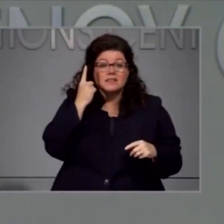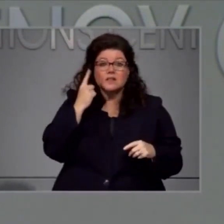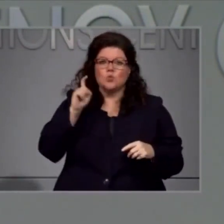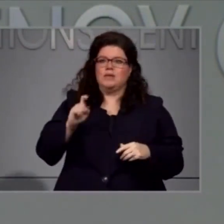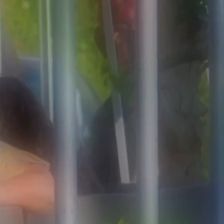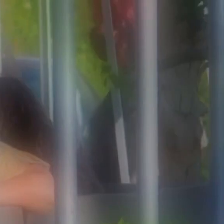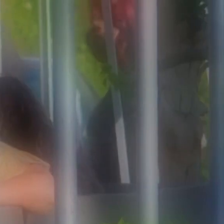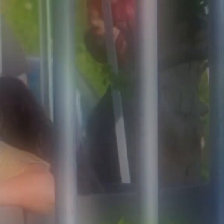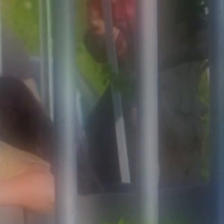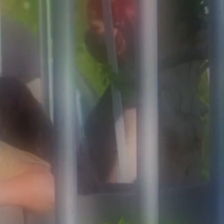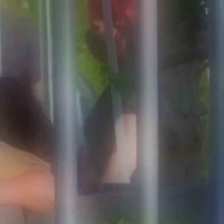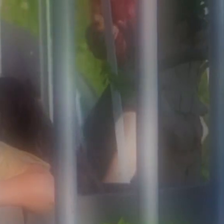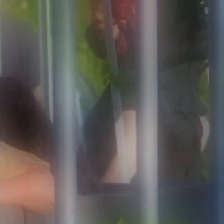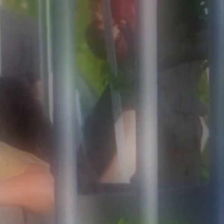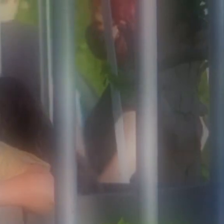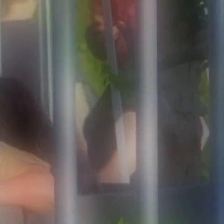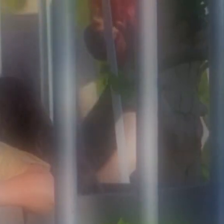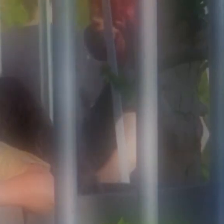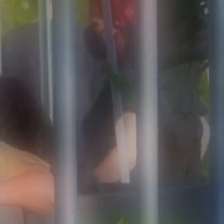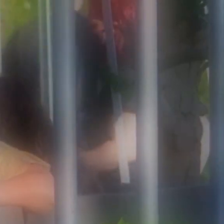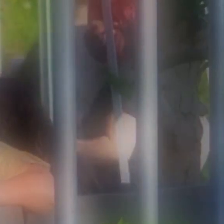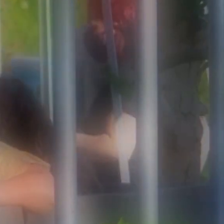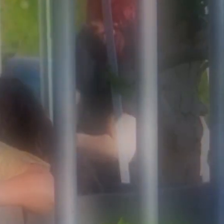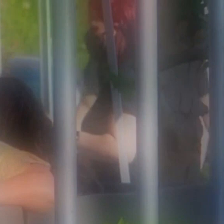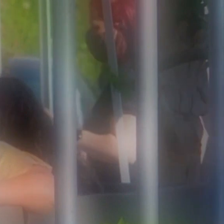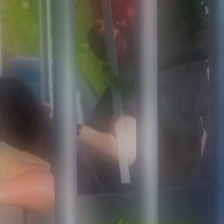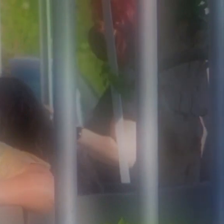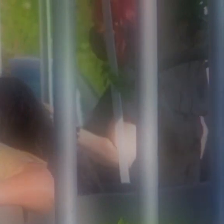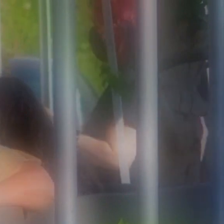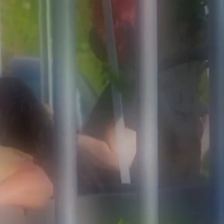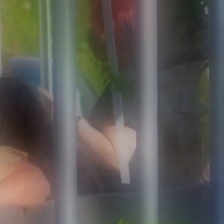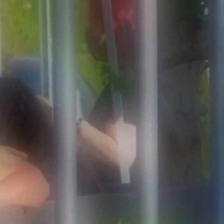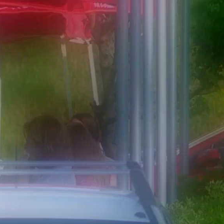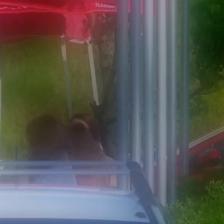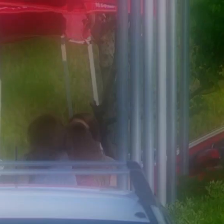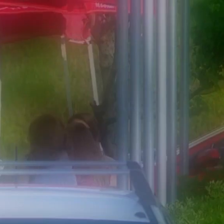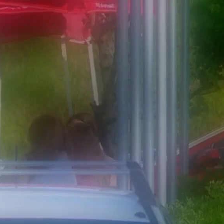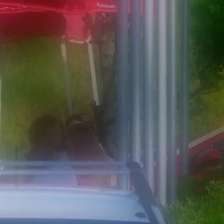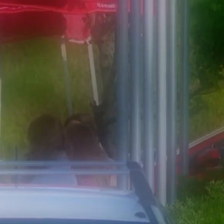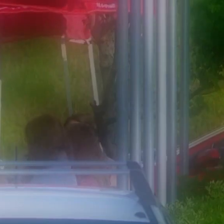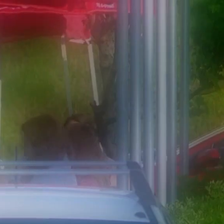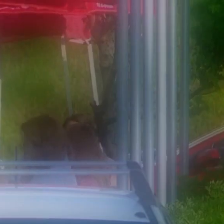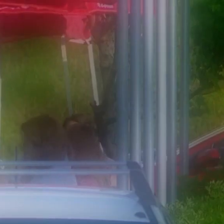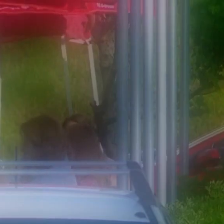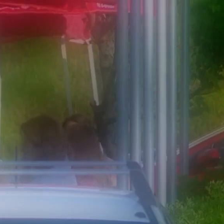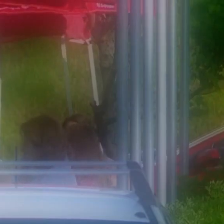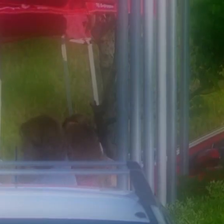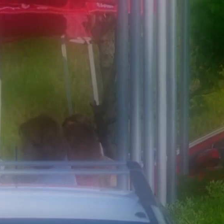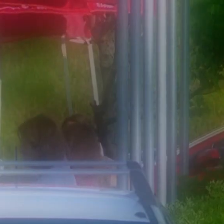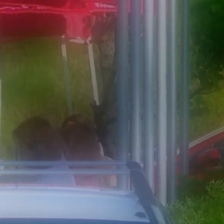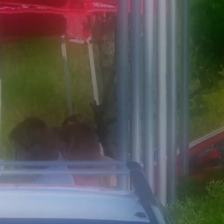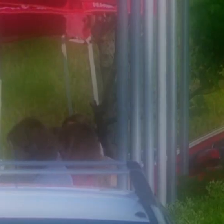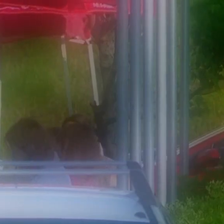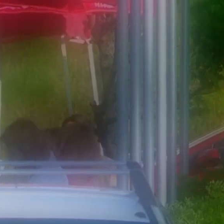all do it. The governor says law enforcement will not cite individuals who aren't wearing masks, but can give violations to businesses